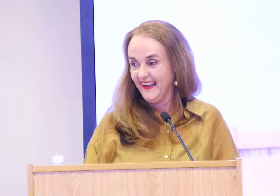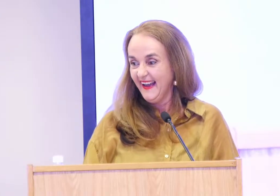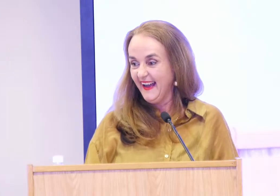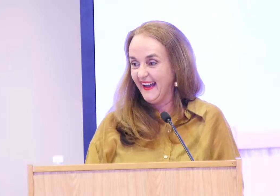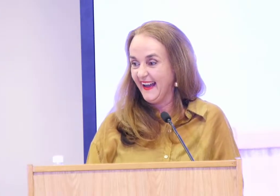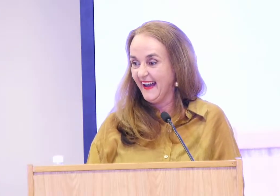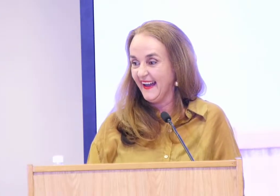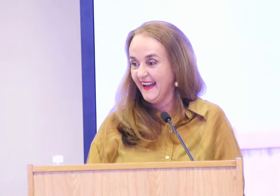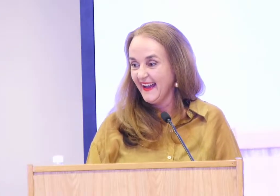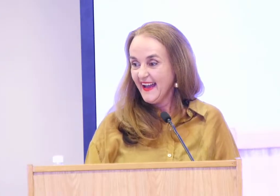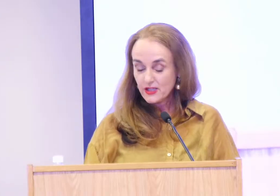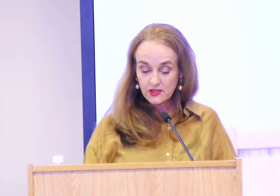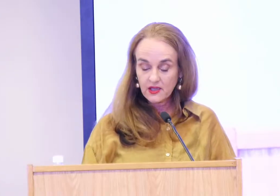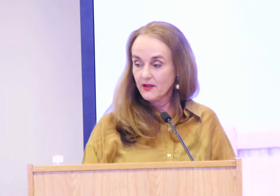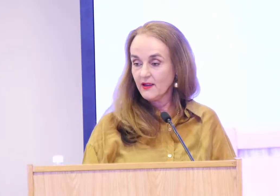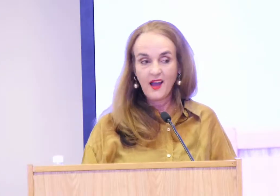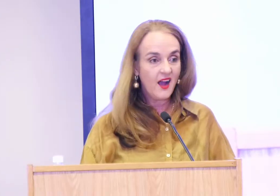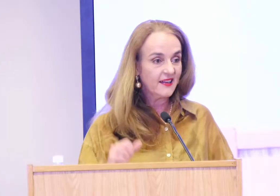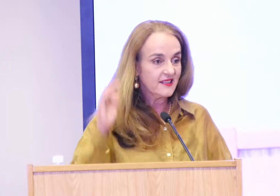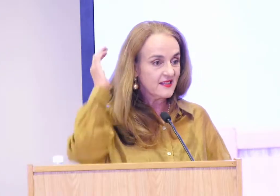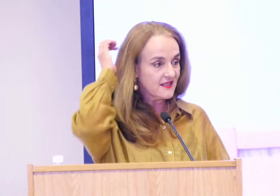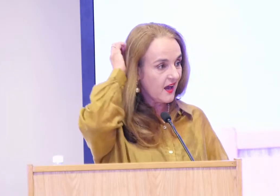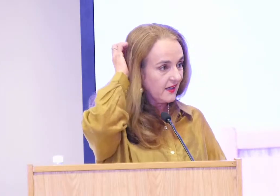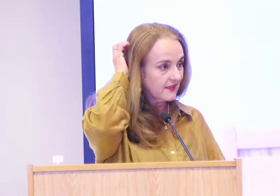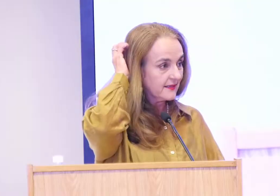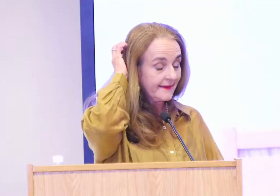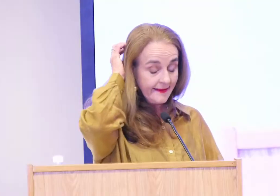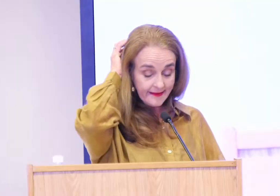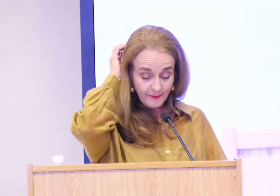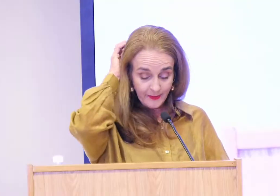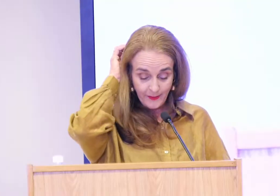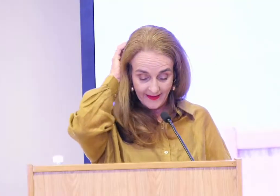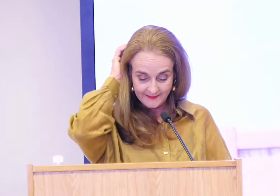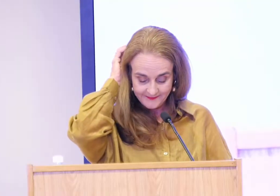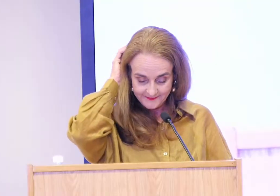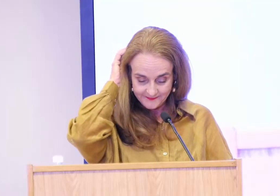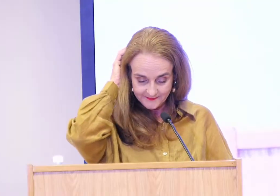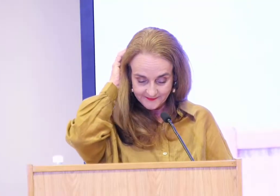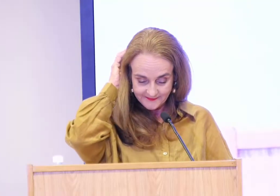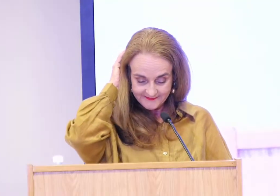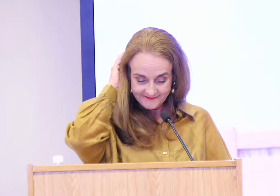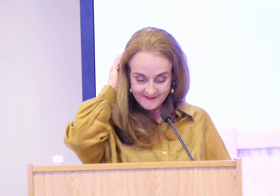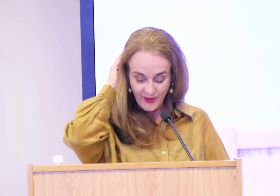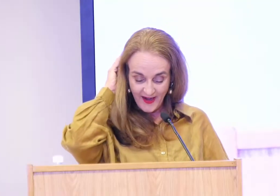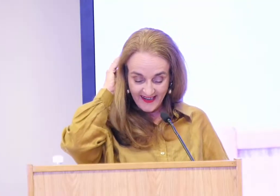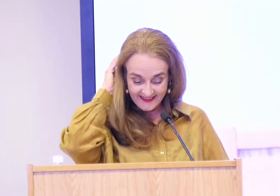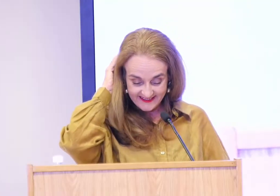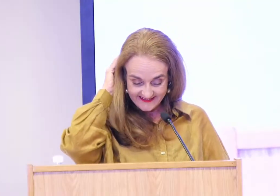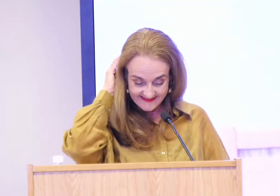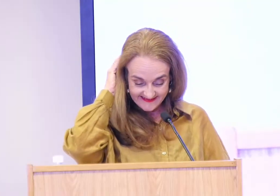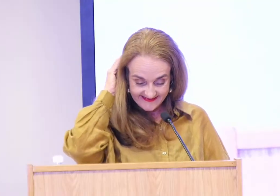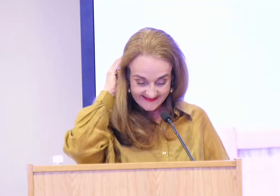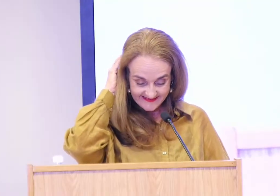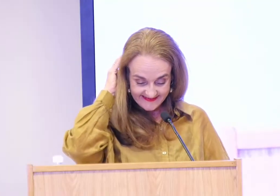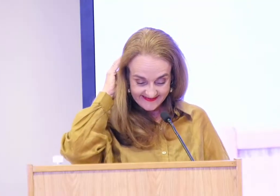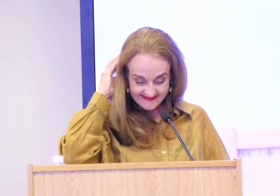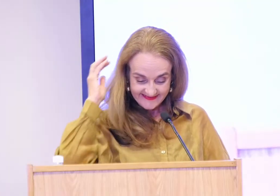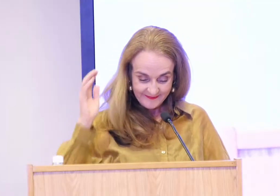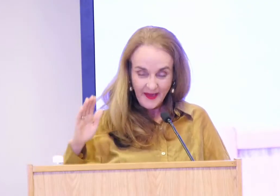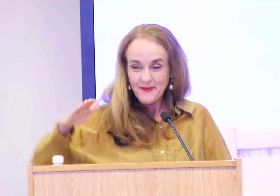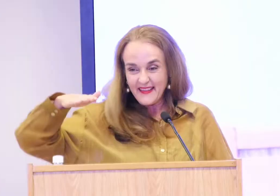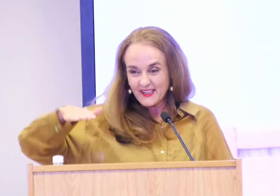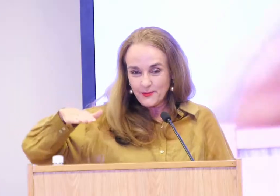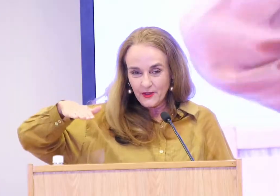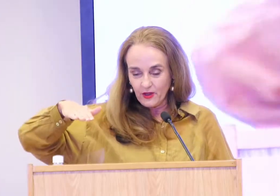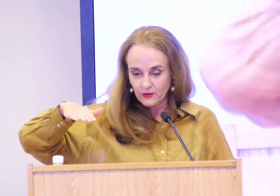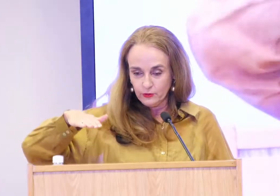gear. So I just decided gear number 1. All right?